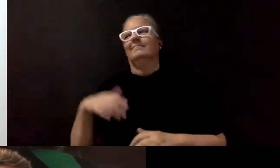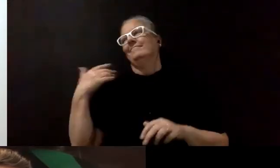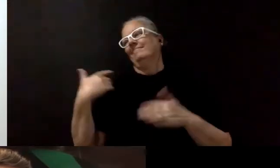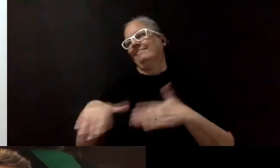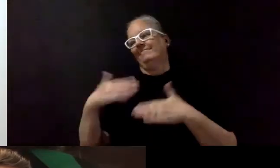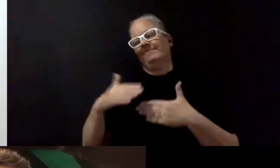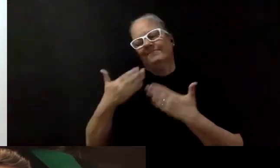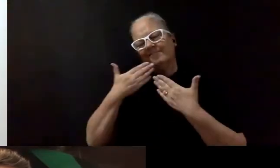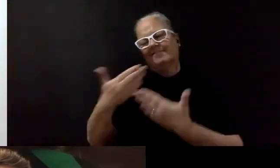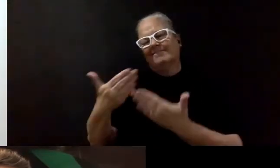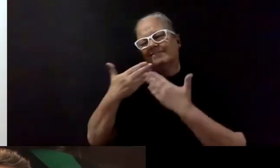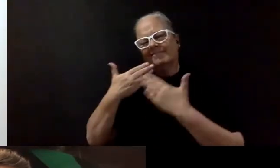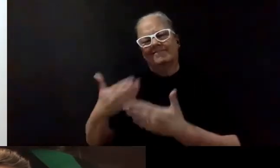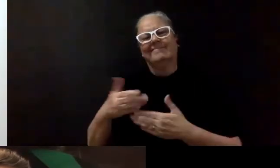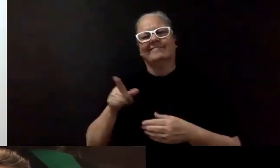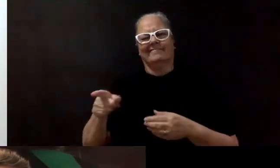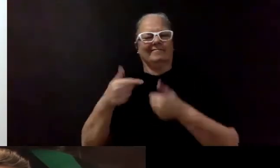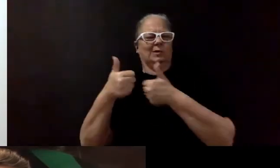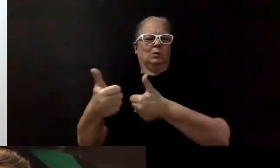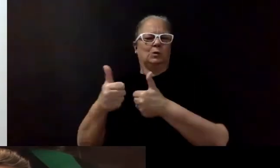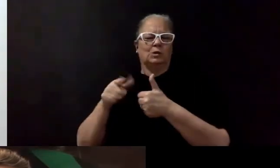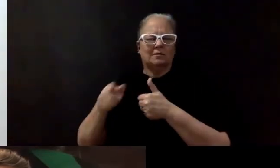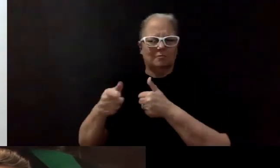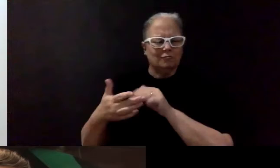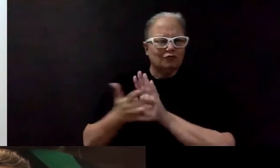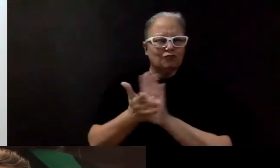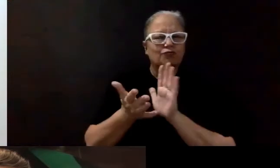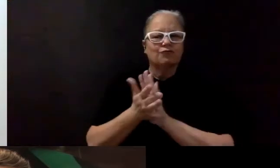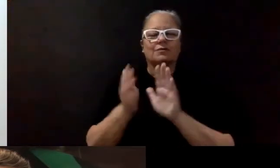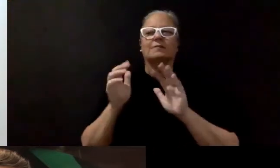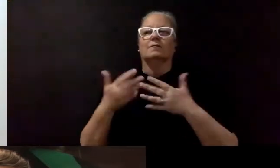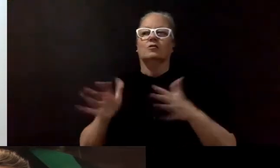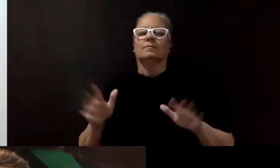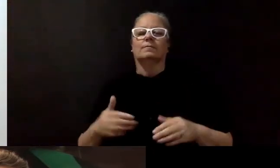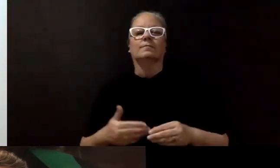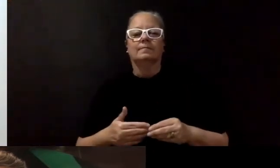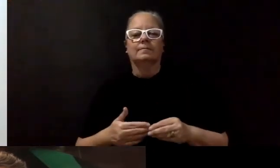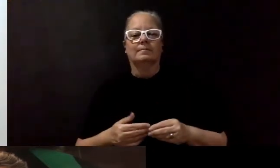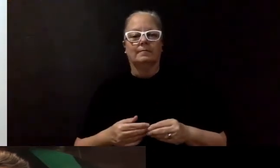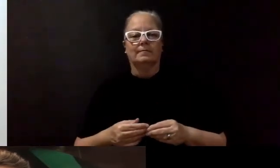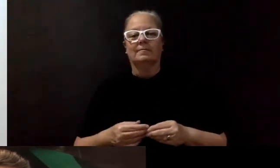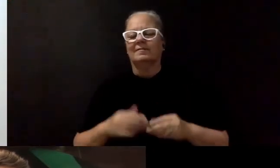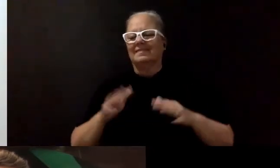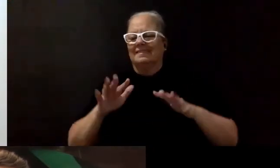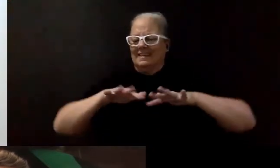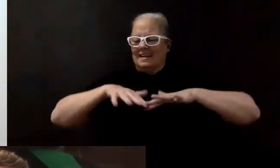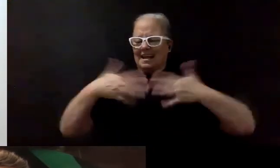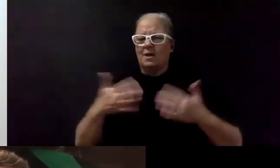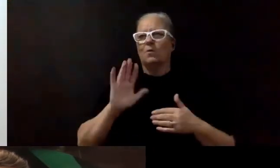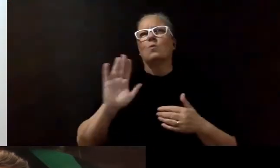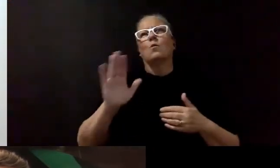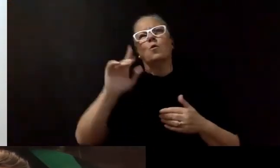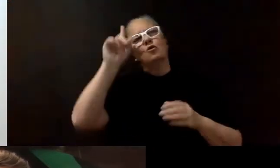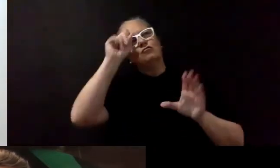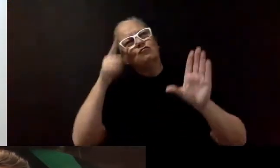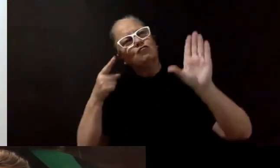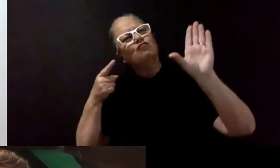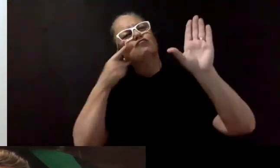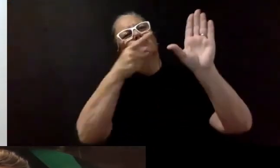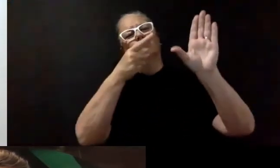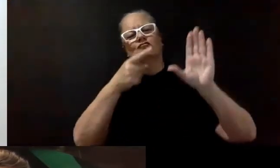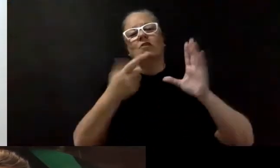you. You have talked about the context, but how do your vision and mission emerge? From